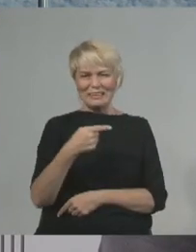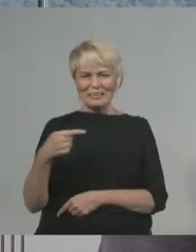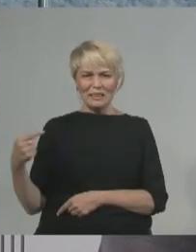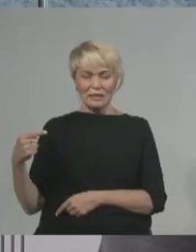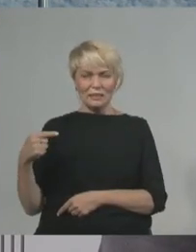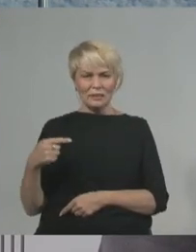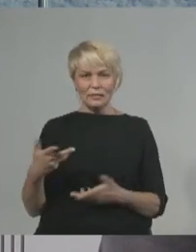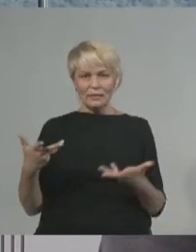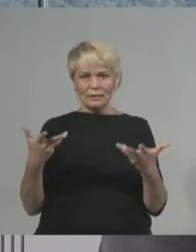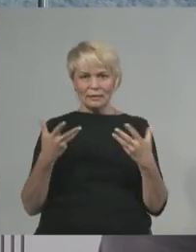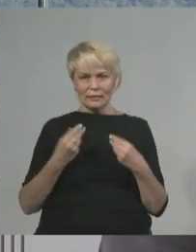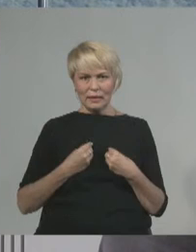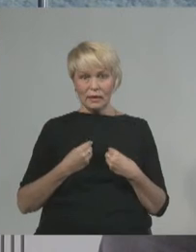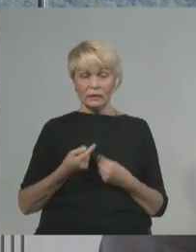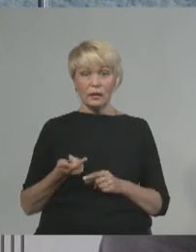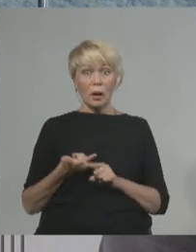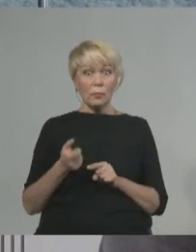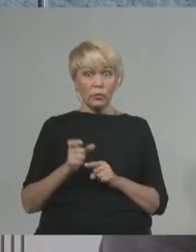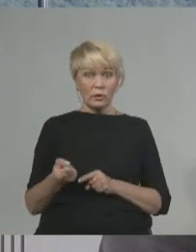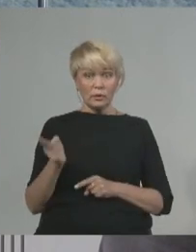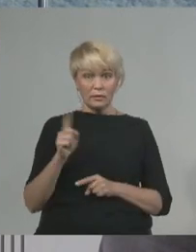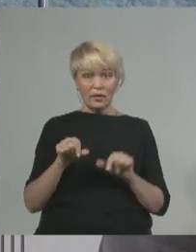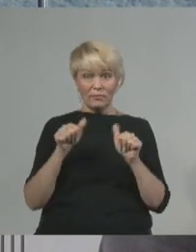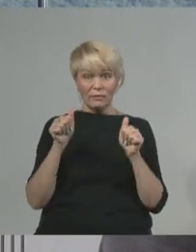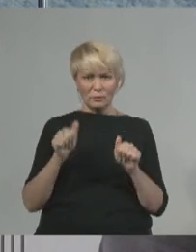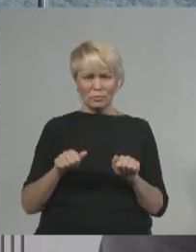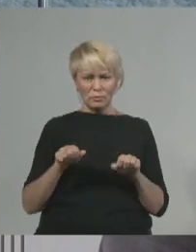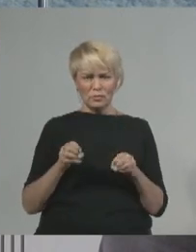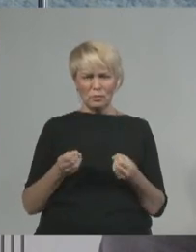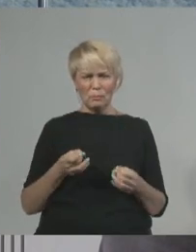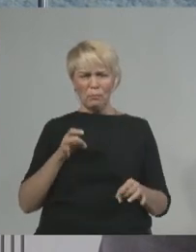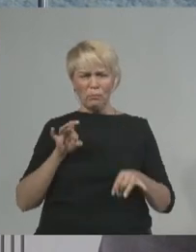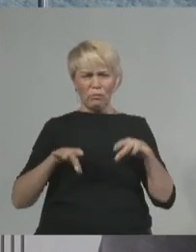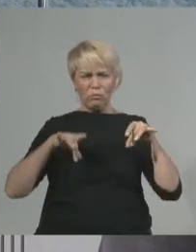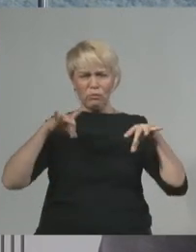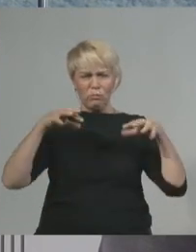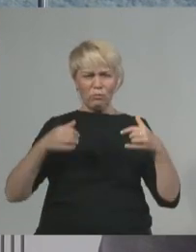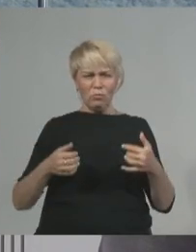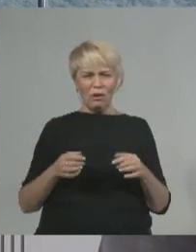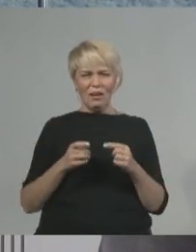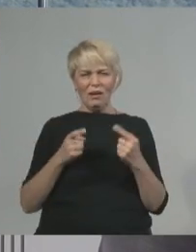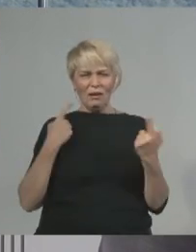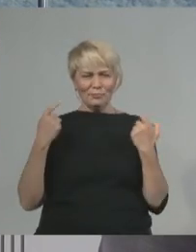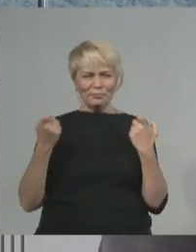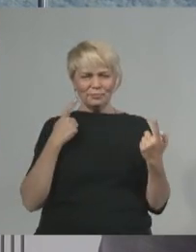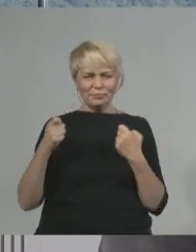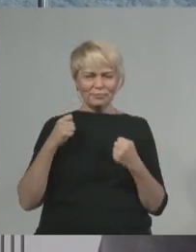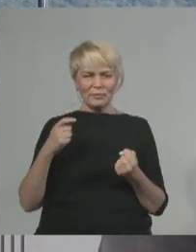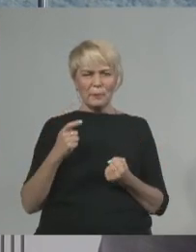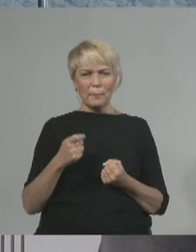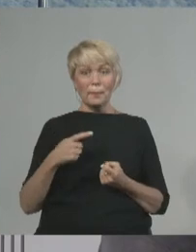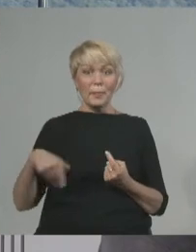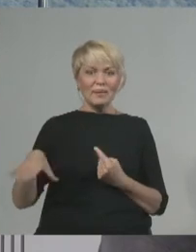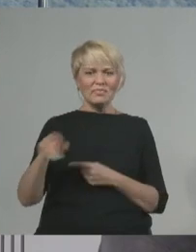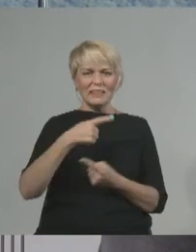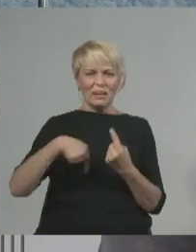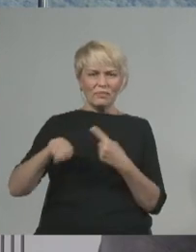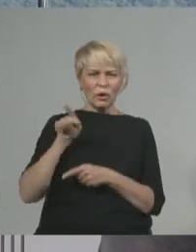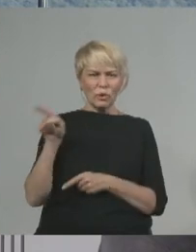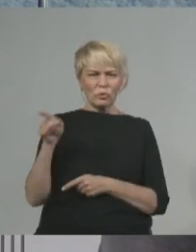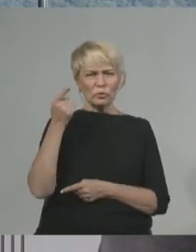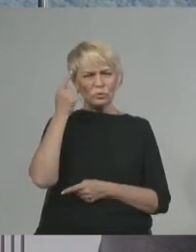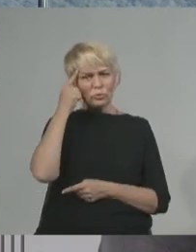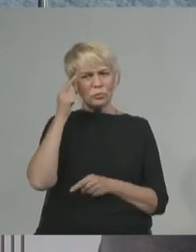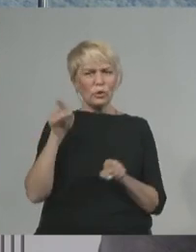strong negative charge and also we saw the how the bubbles are created